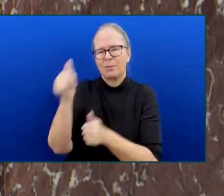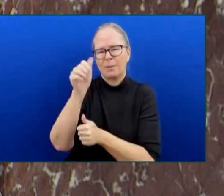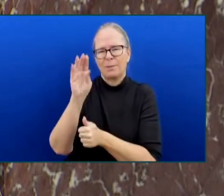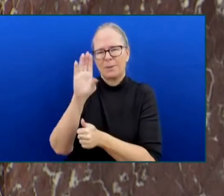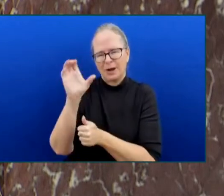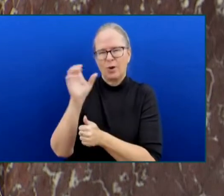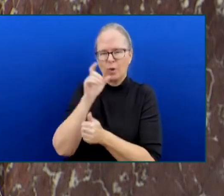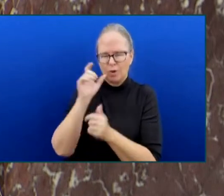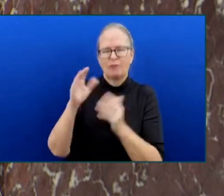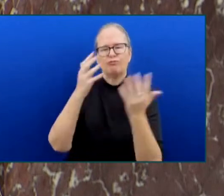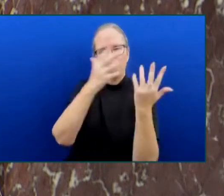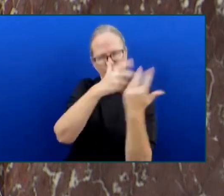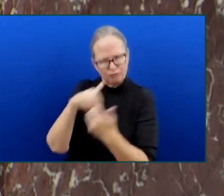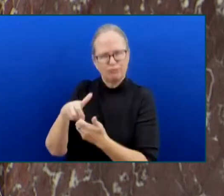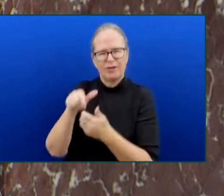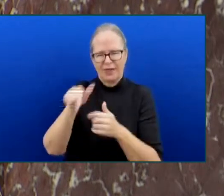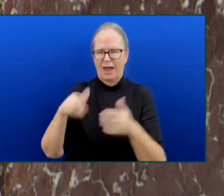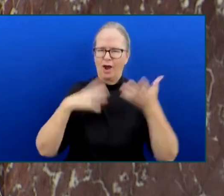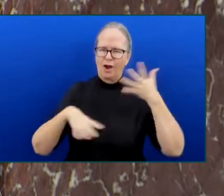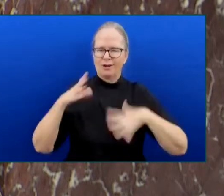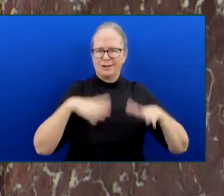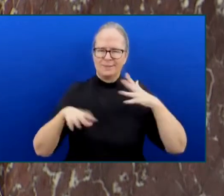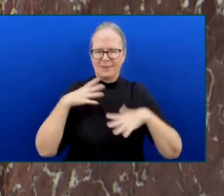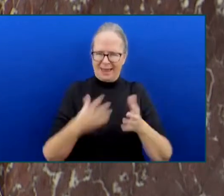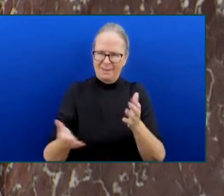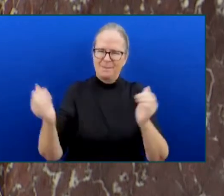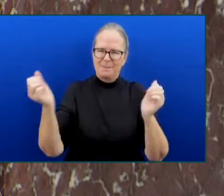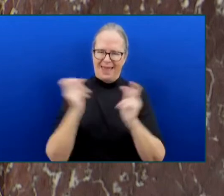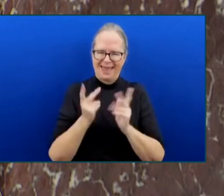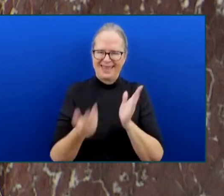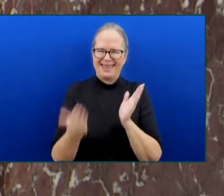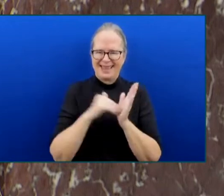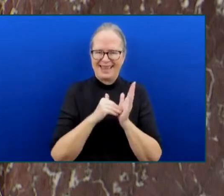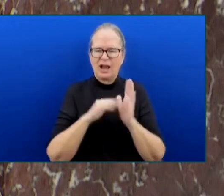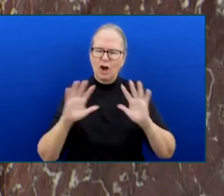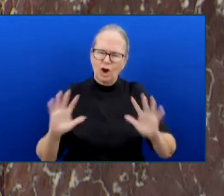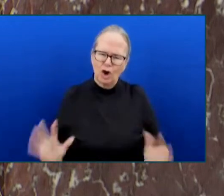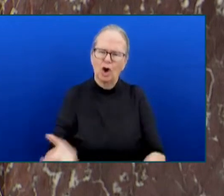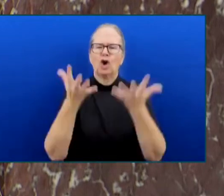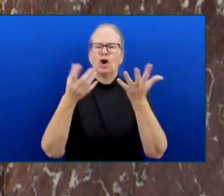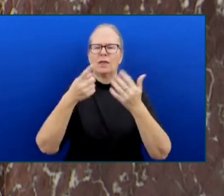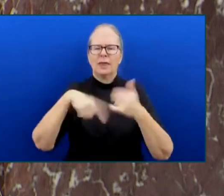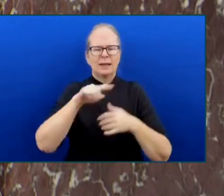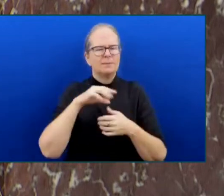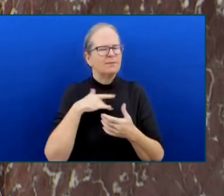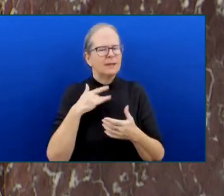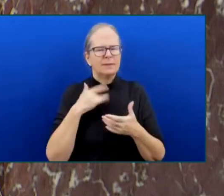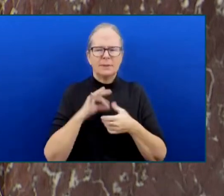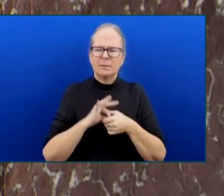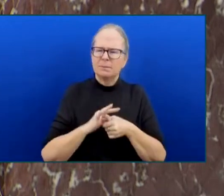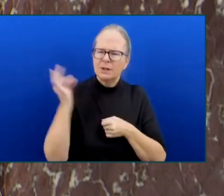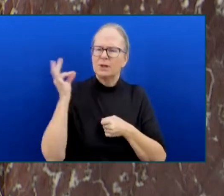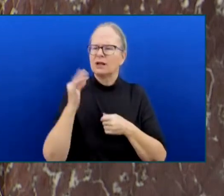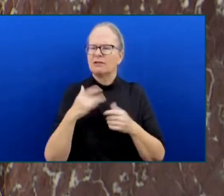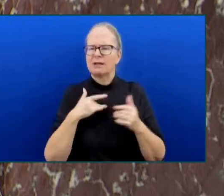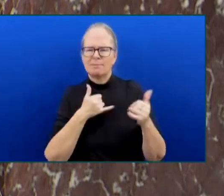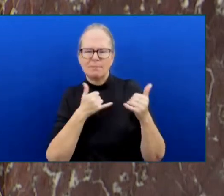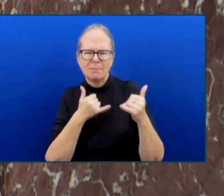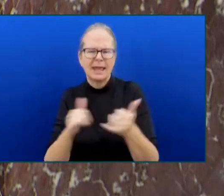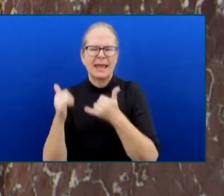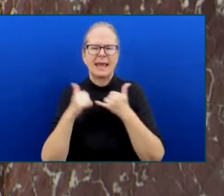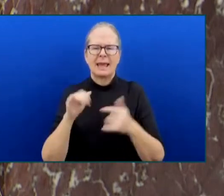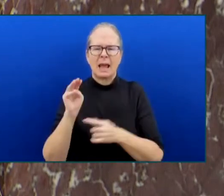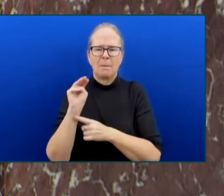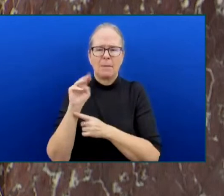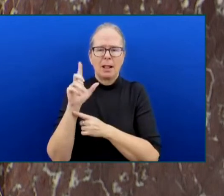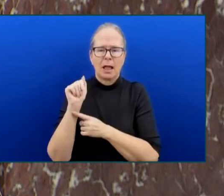year, essentially encouraging play. And you know what they say, MLAs that play together, stay together. Across